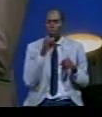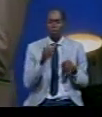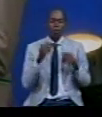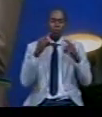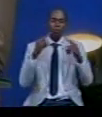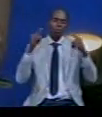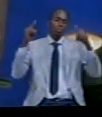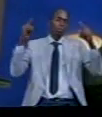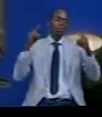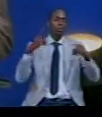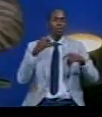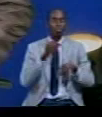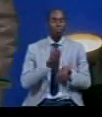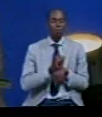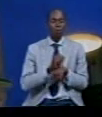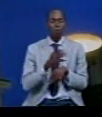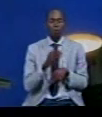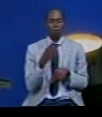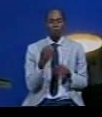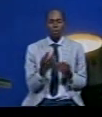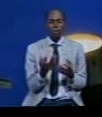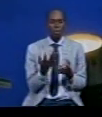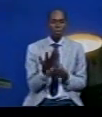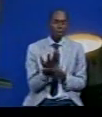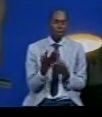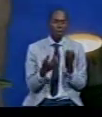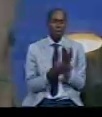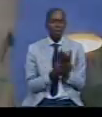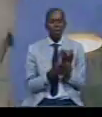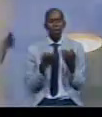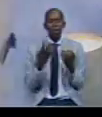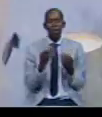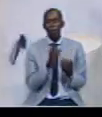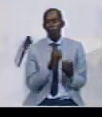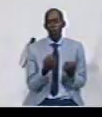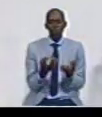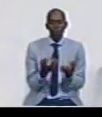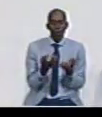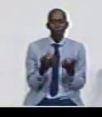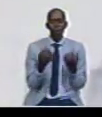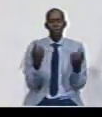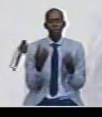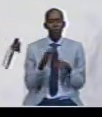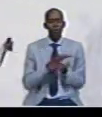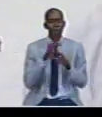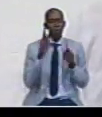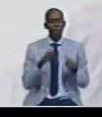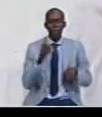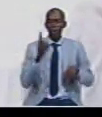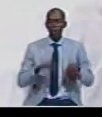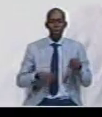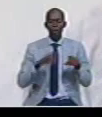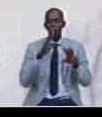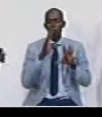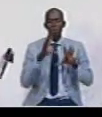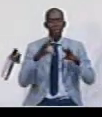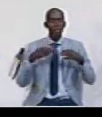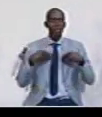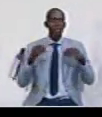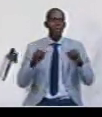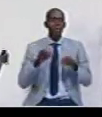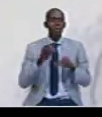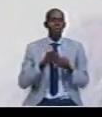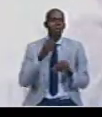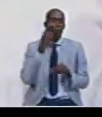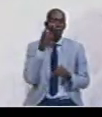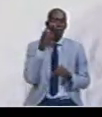The works of the hands of a spiritual leprous person cannot be acceptable in the sight of